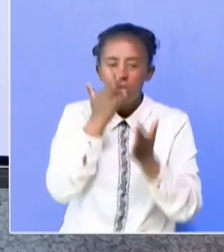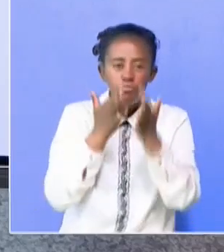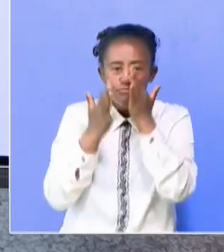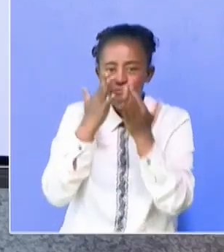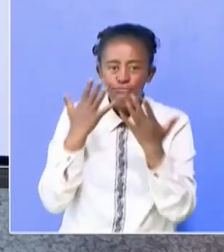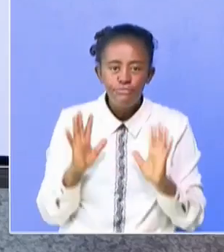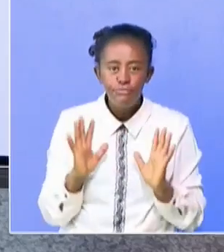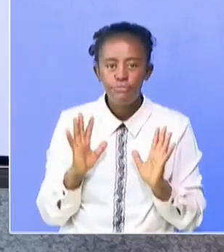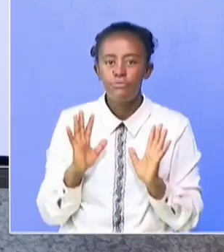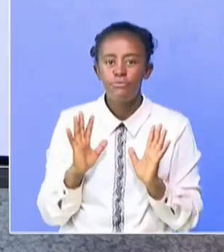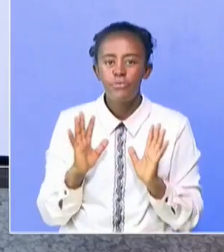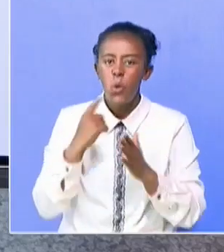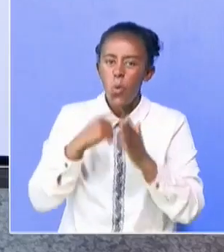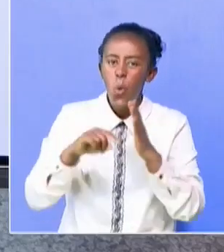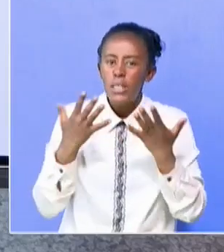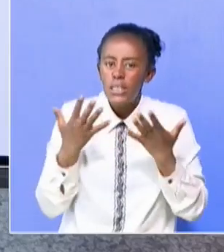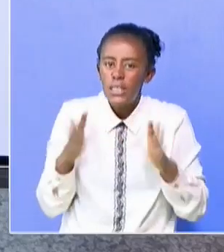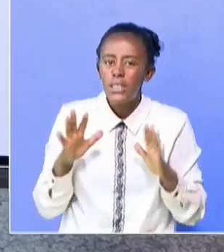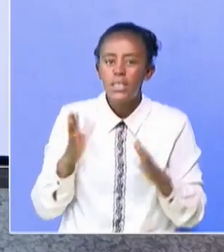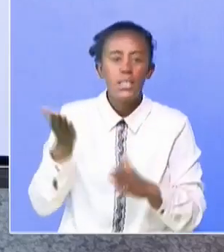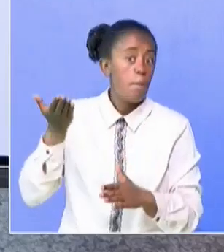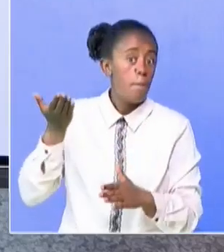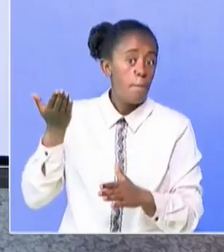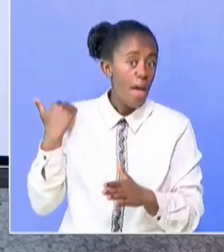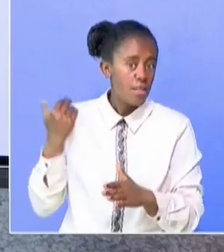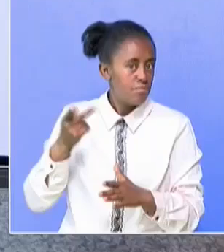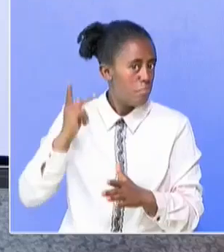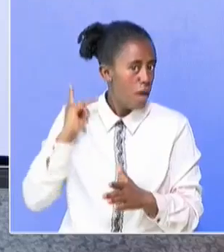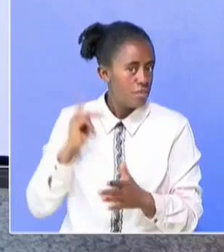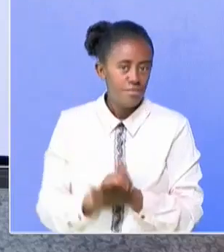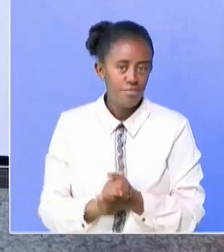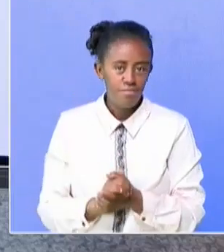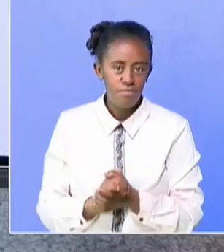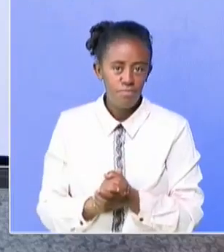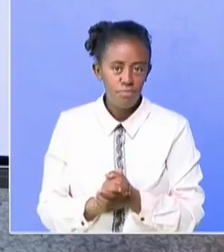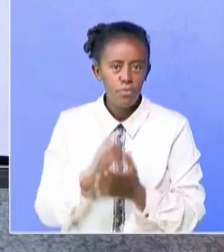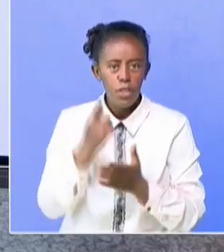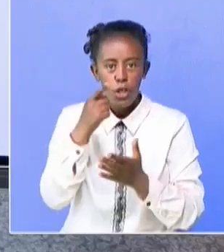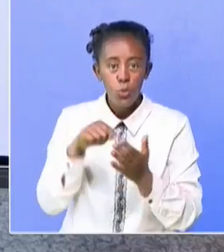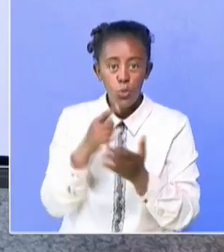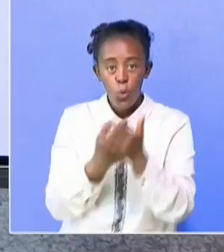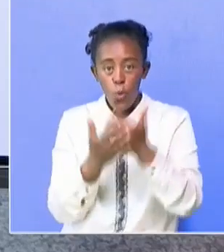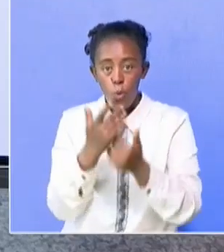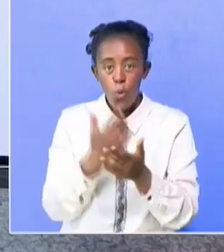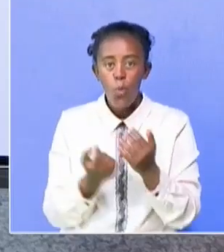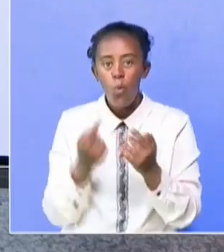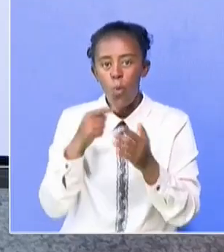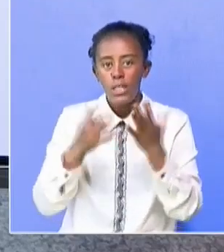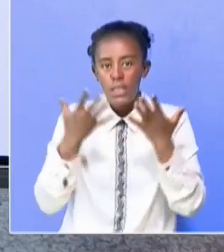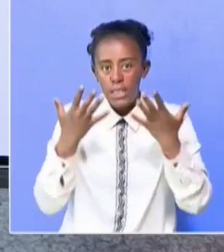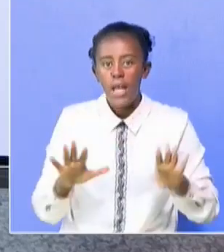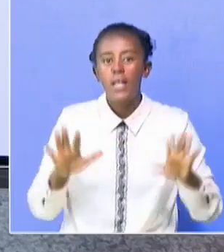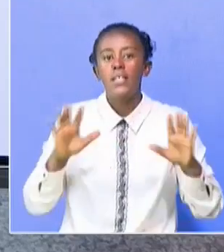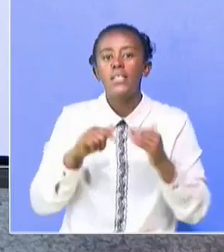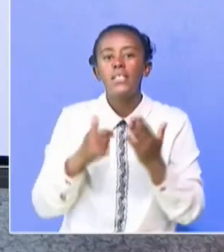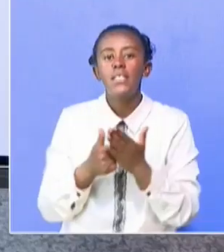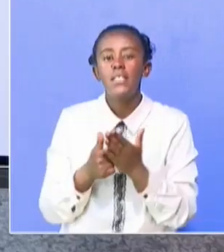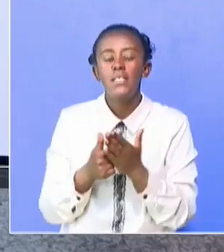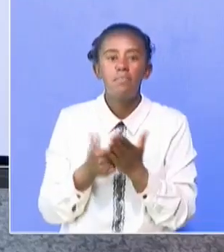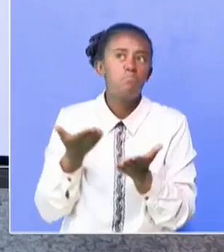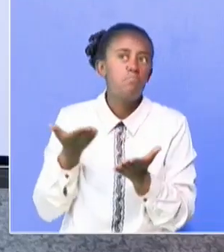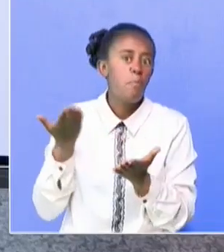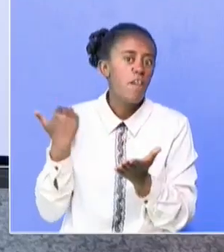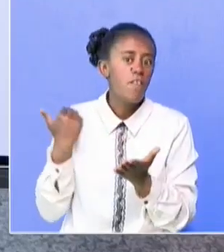to talk about what we did in the past, and to talk about what we have done in the previous